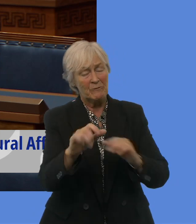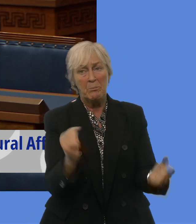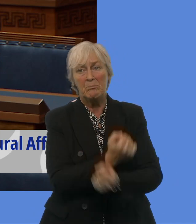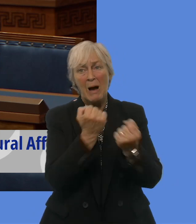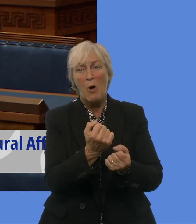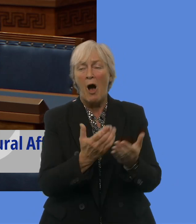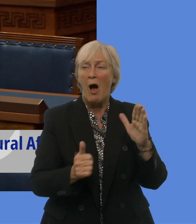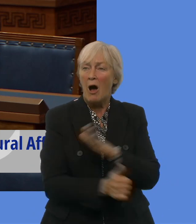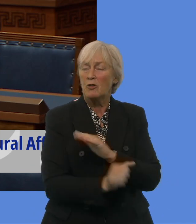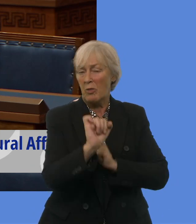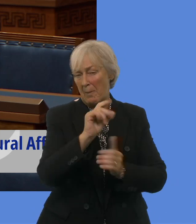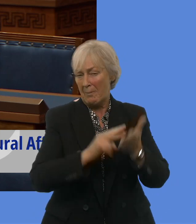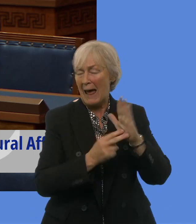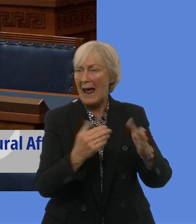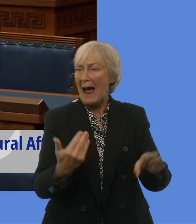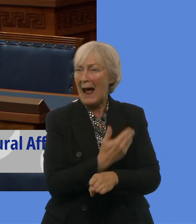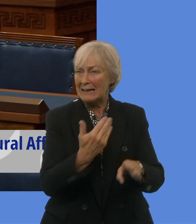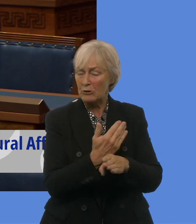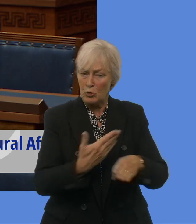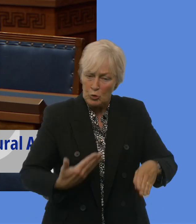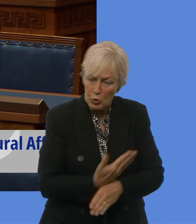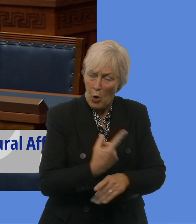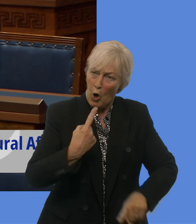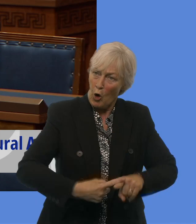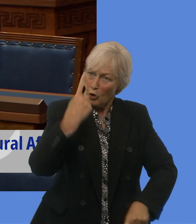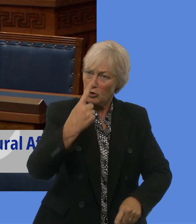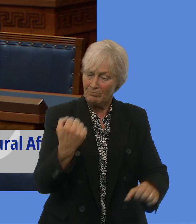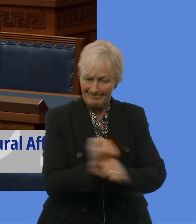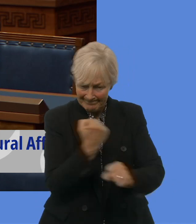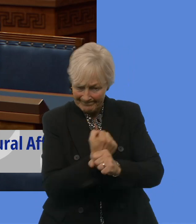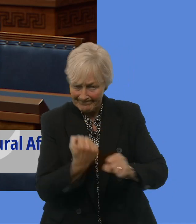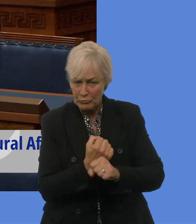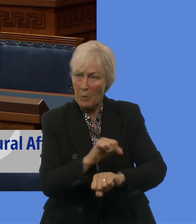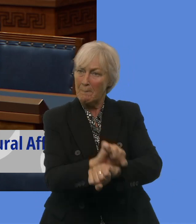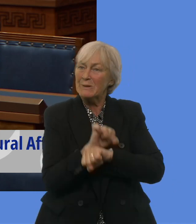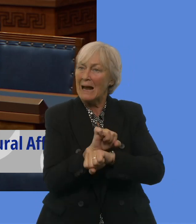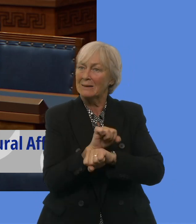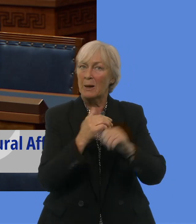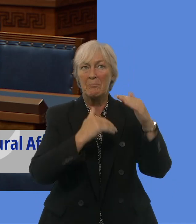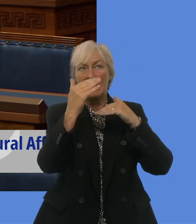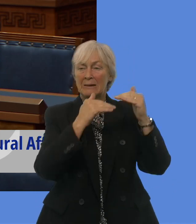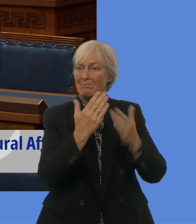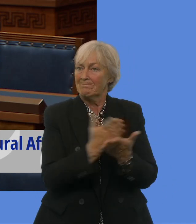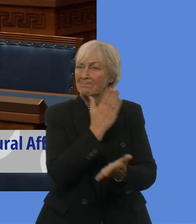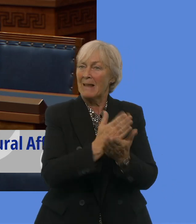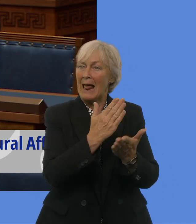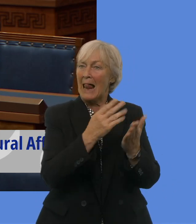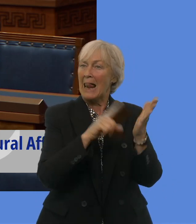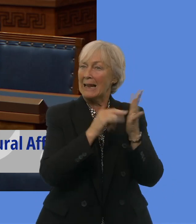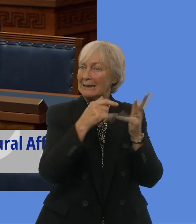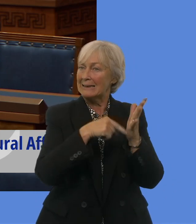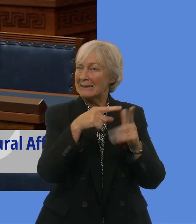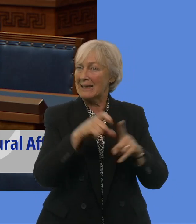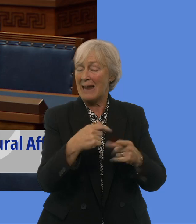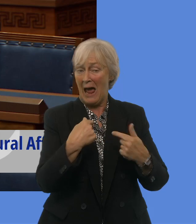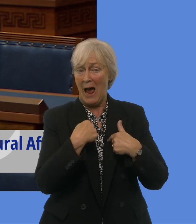the Planning Act 2011 to carry out urgent remedial works for the preservation of a listed building. I would also declare, for the record, I am a member of the